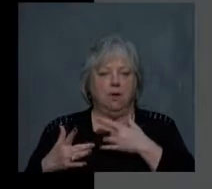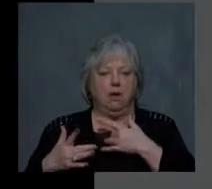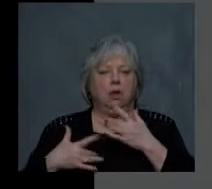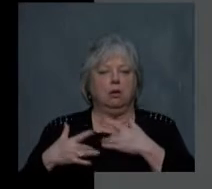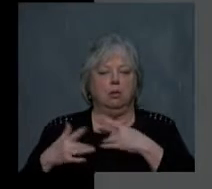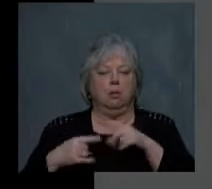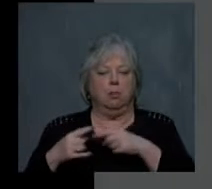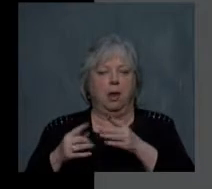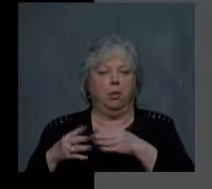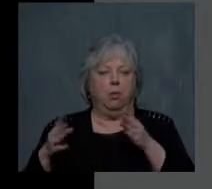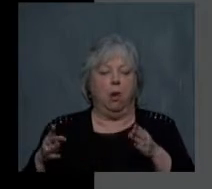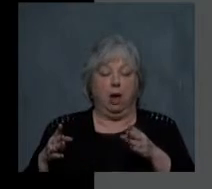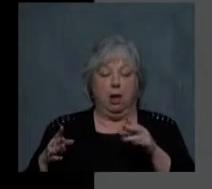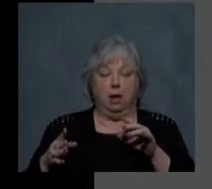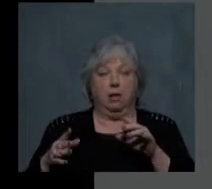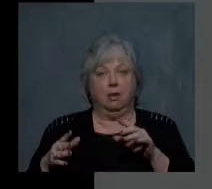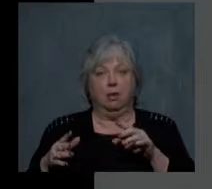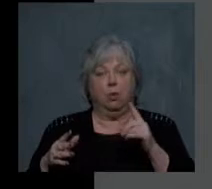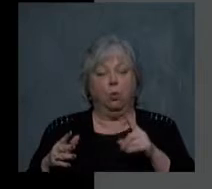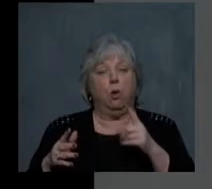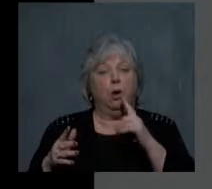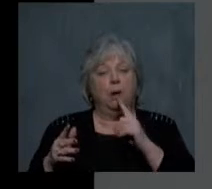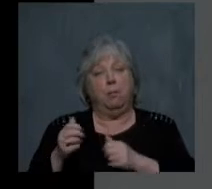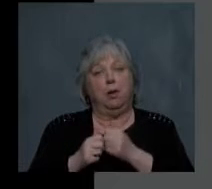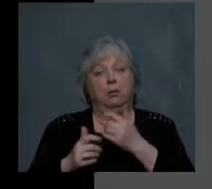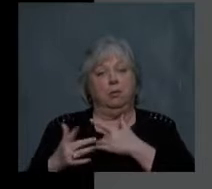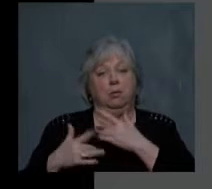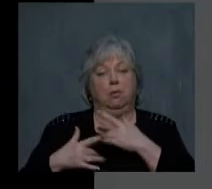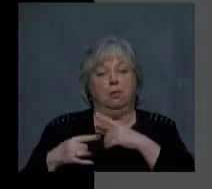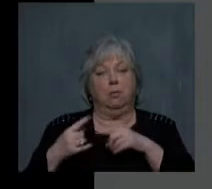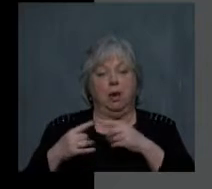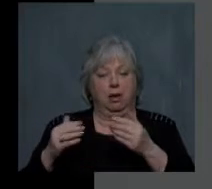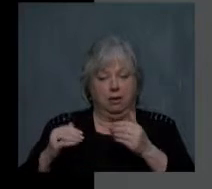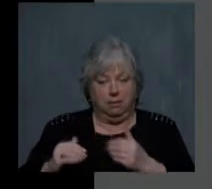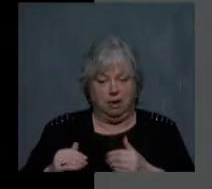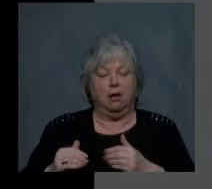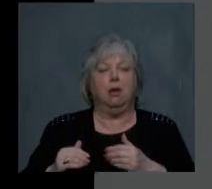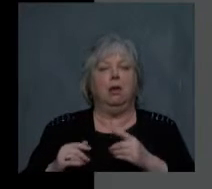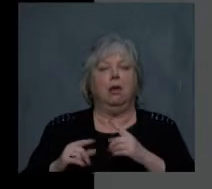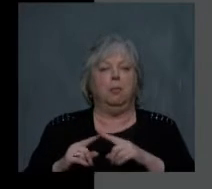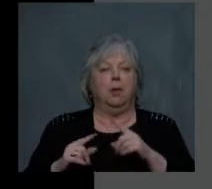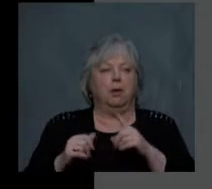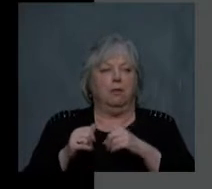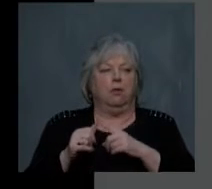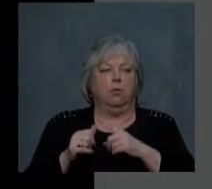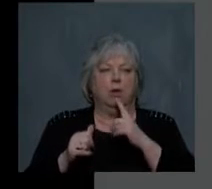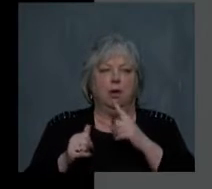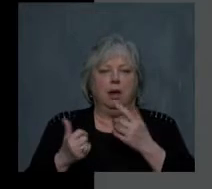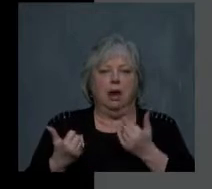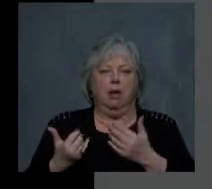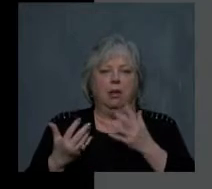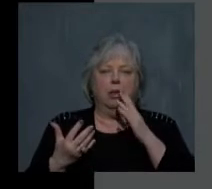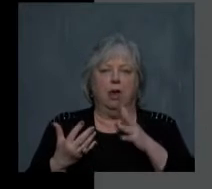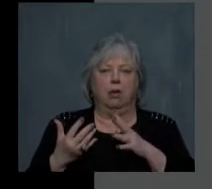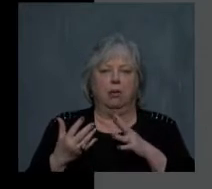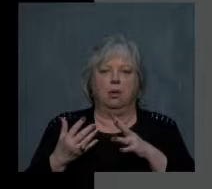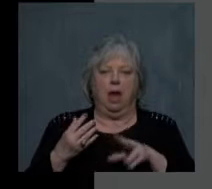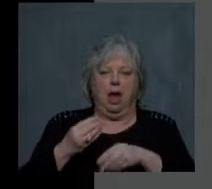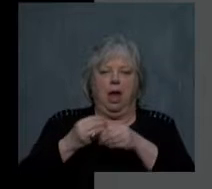one that I'm really concerned about is further down, the one that was there initially, that they're going to add now more properties